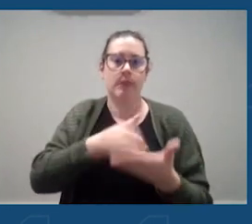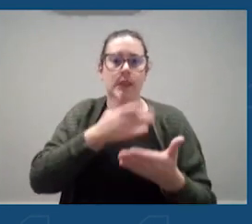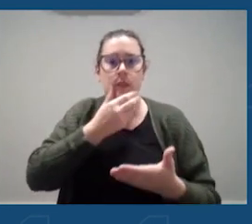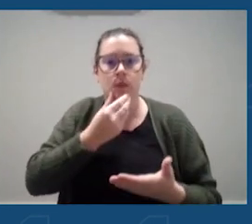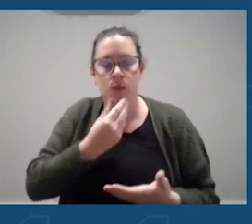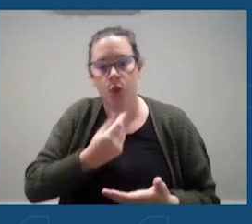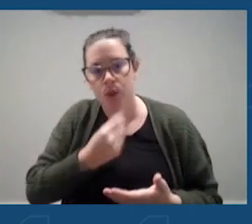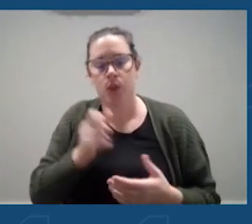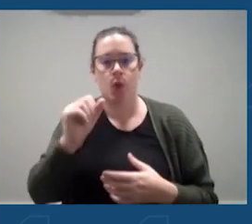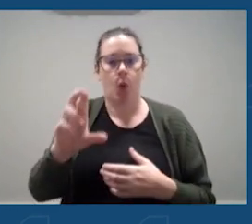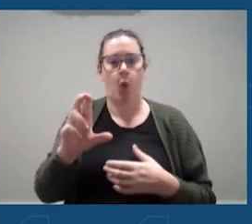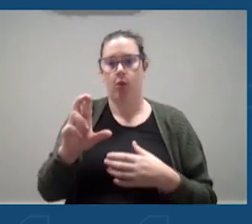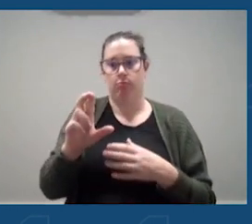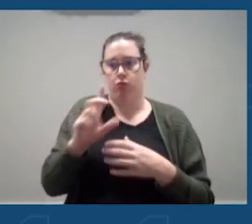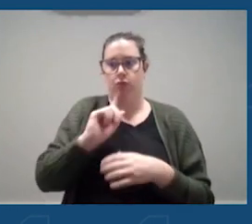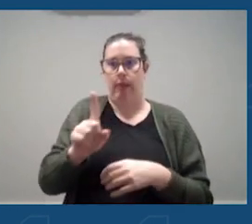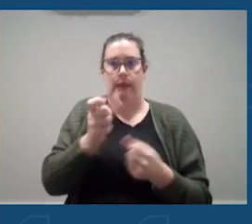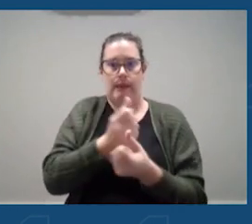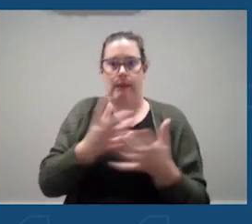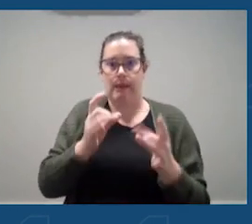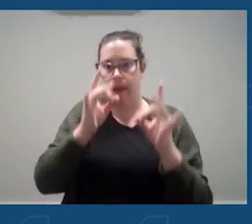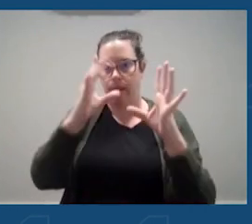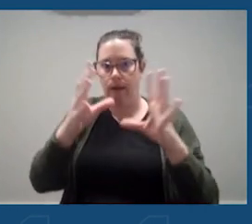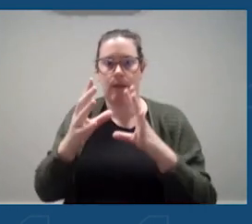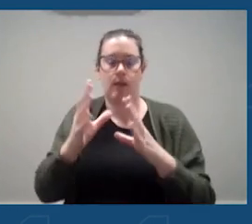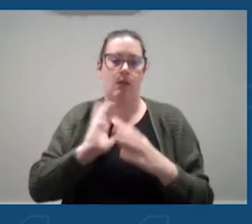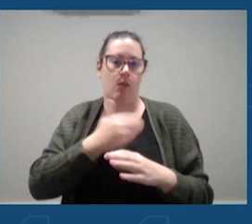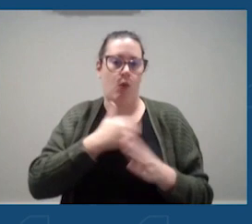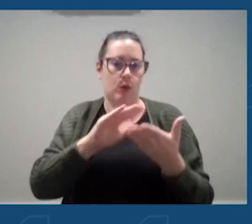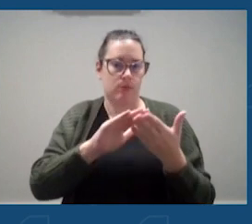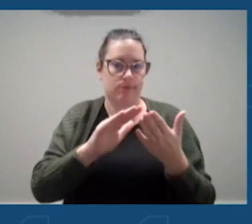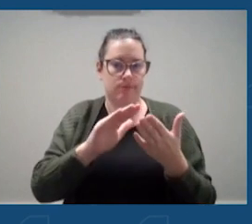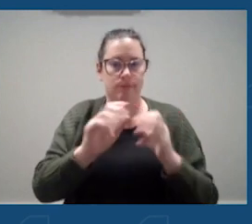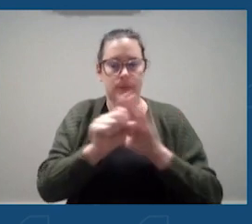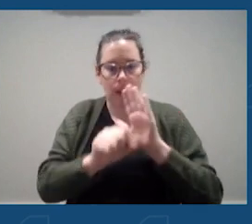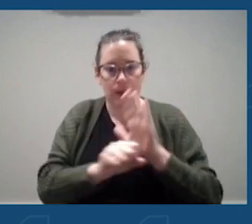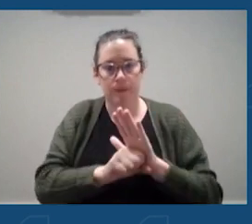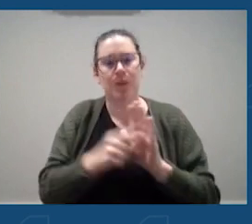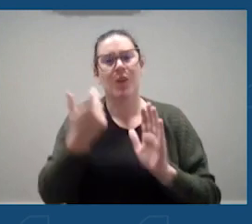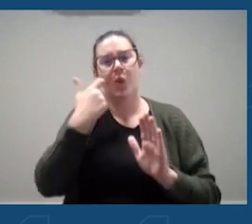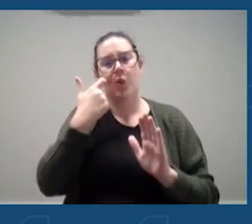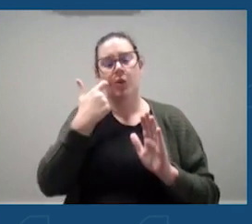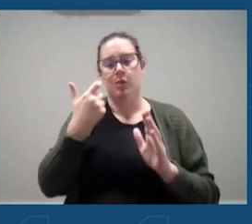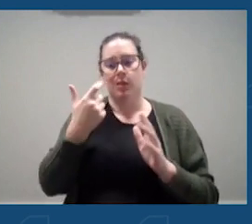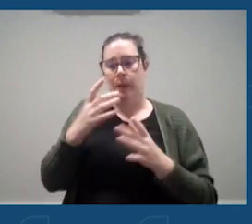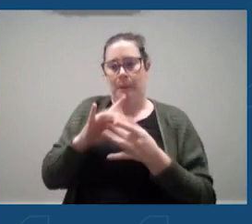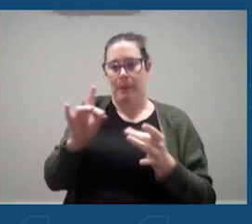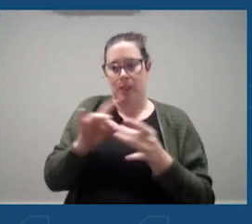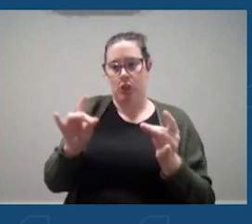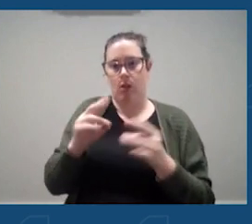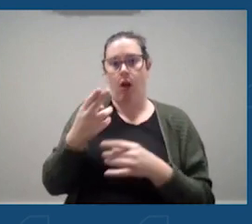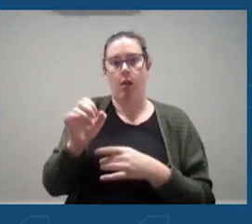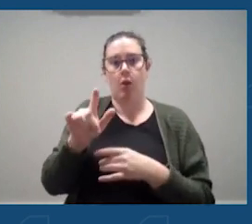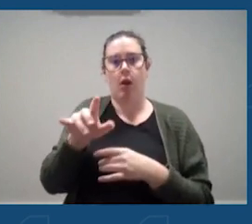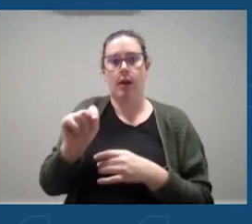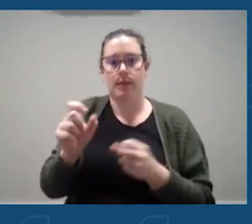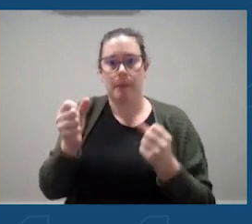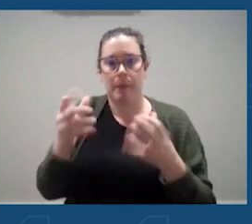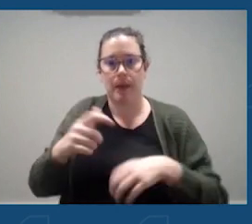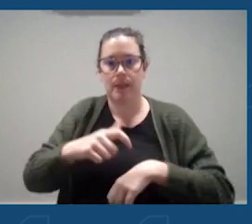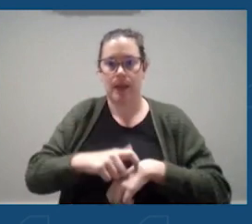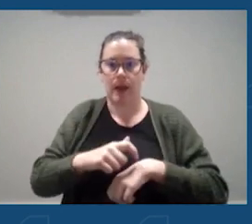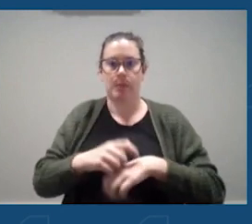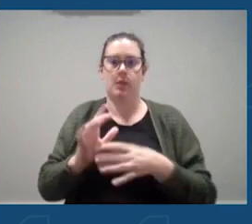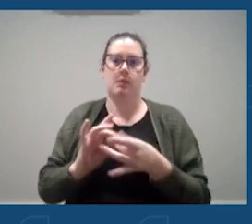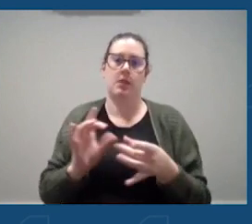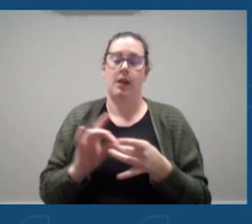play in eradicating it. And we mentioned the Holocaust a number of times, and I can't wait to hear your remarks, Cecilia. I'm really looking forward to your